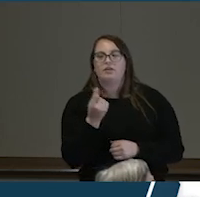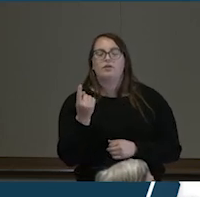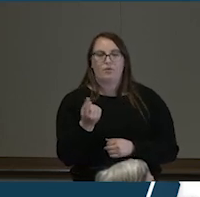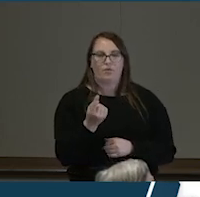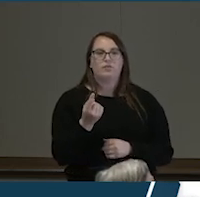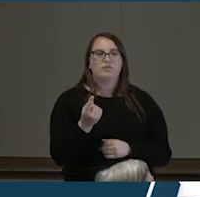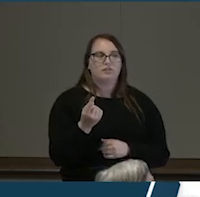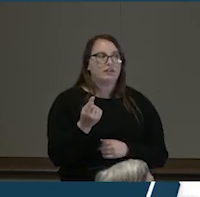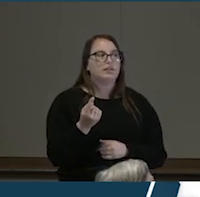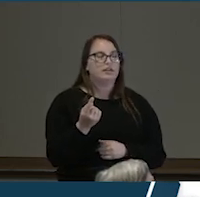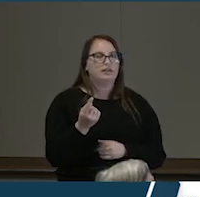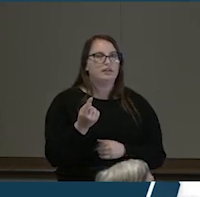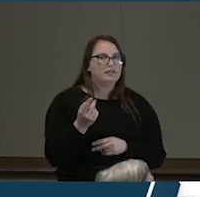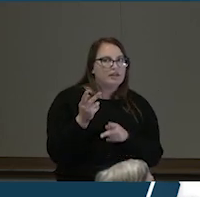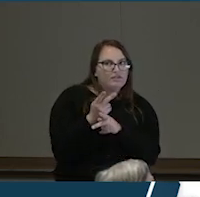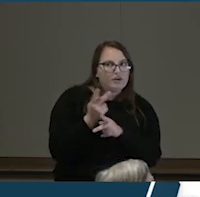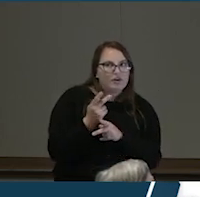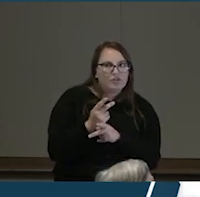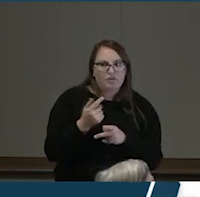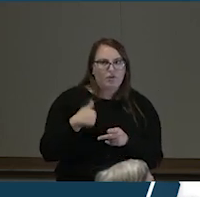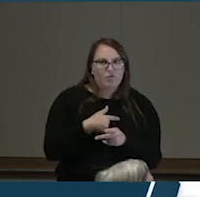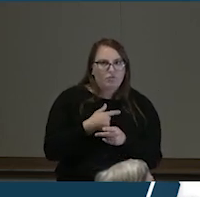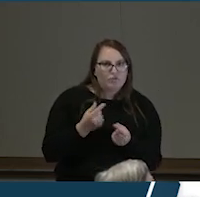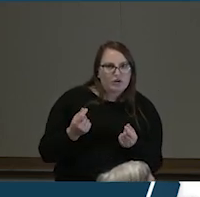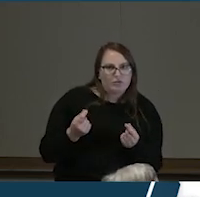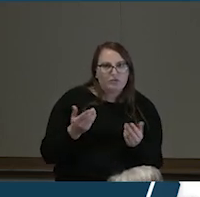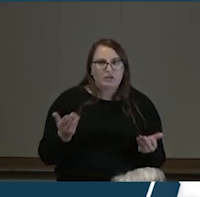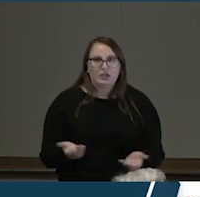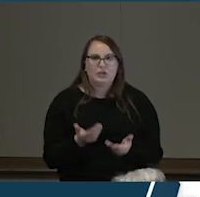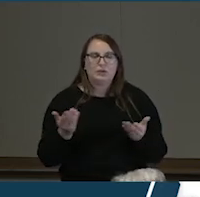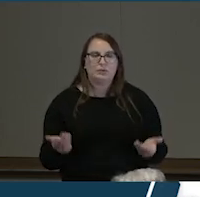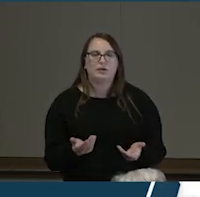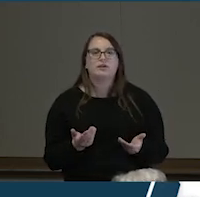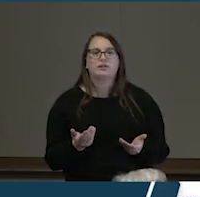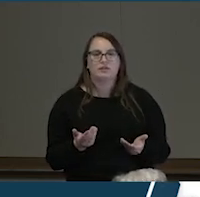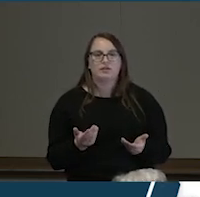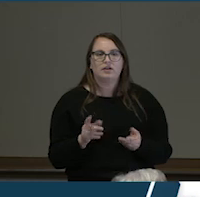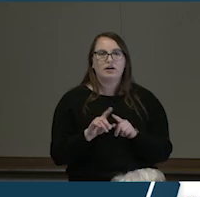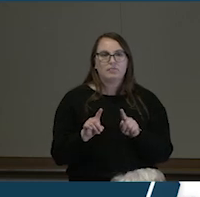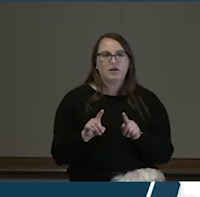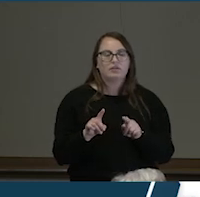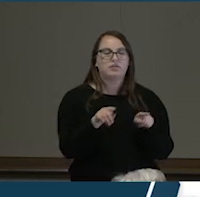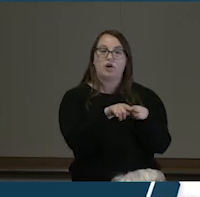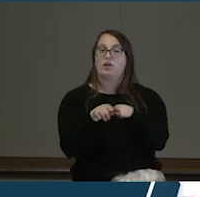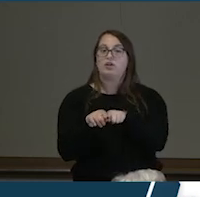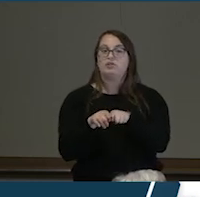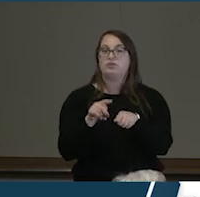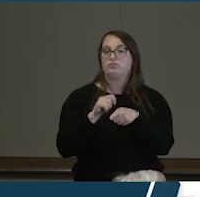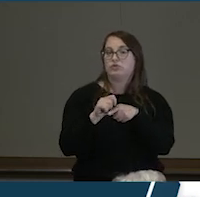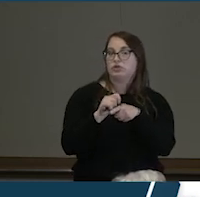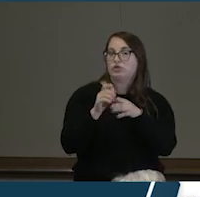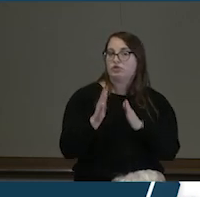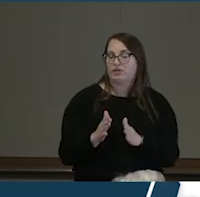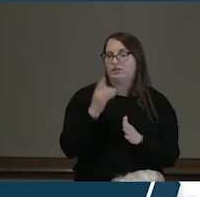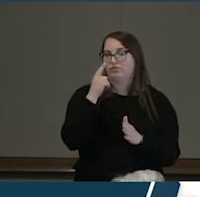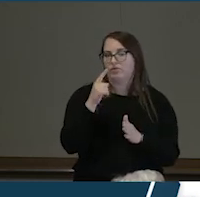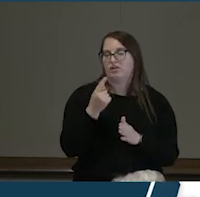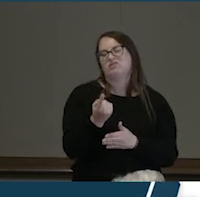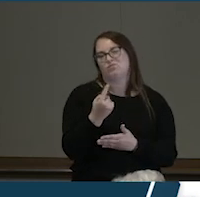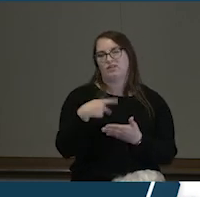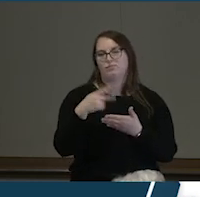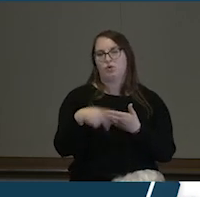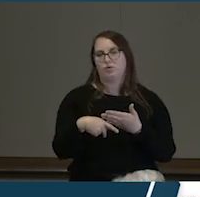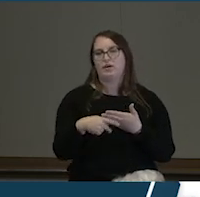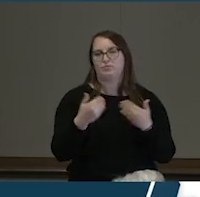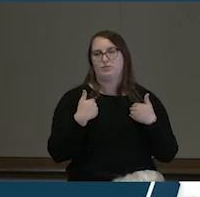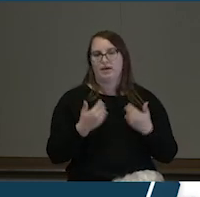to help us figure out, okay, what do we do here? What's important this year? But he's also one of our trainers for our program, and I'll go through that in just a few